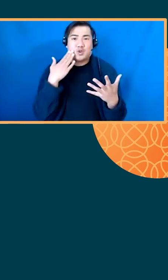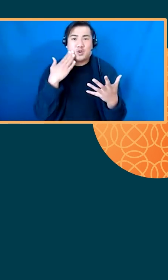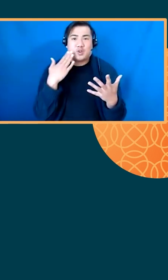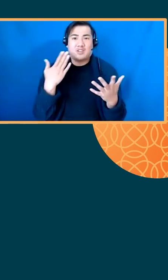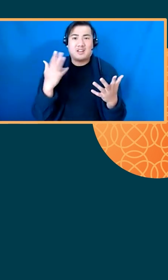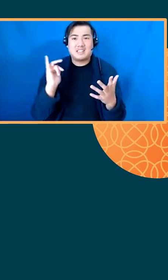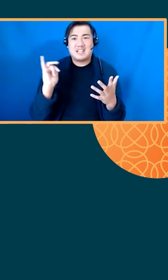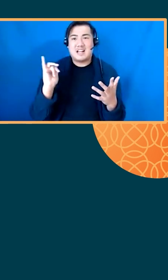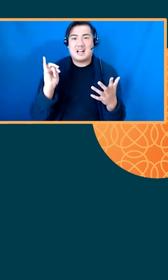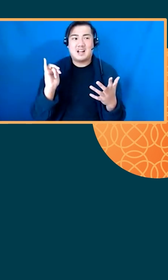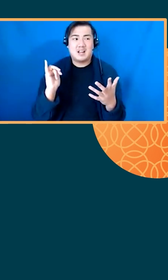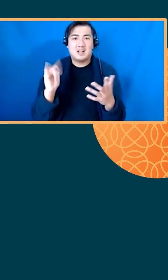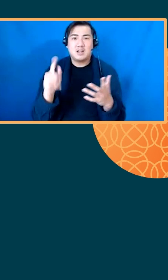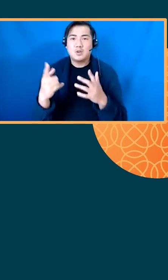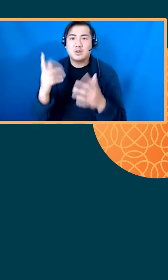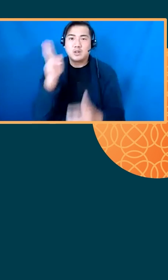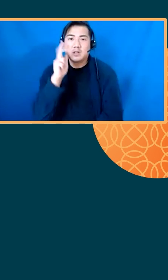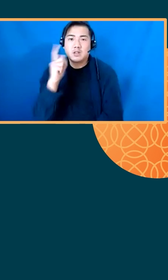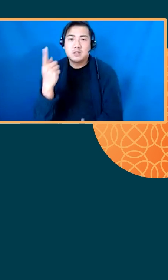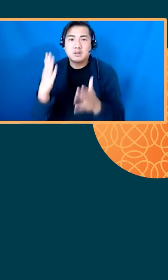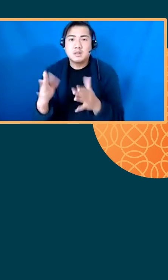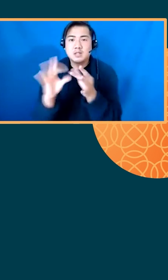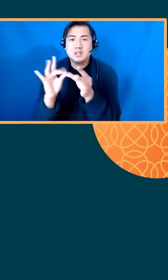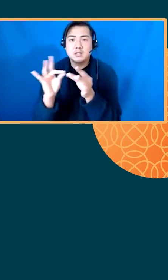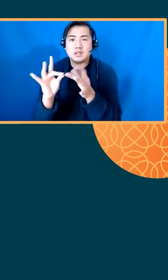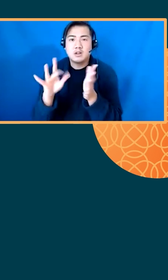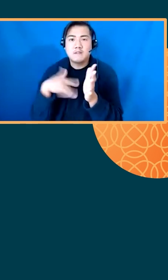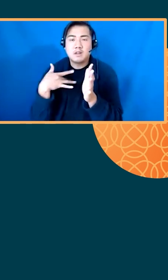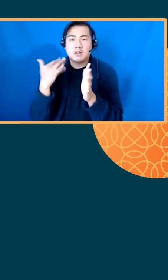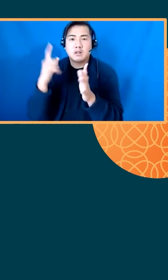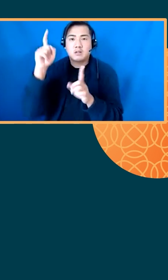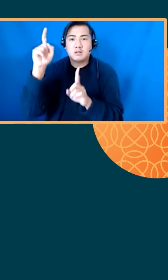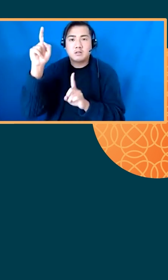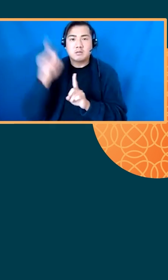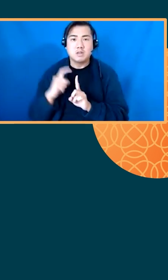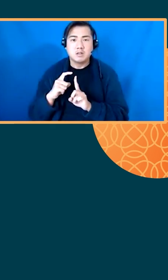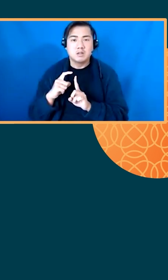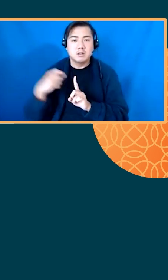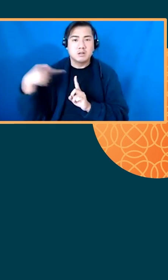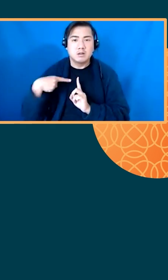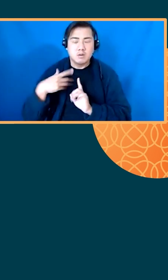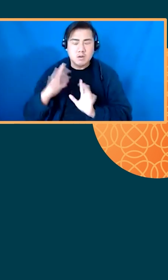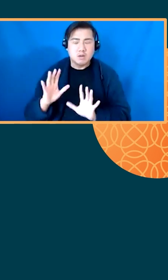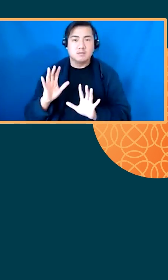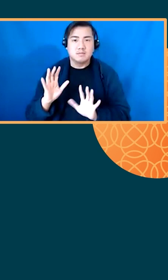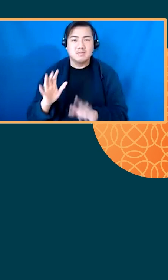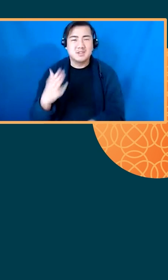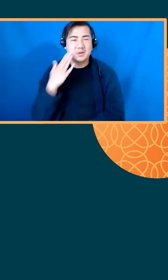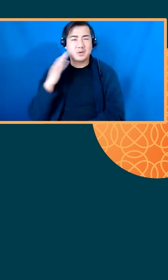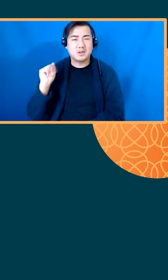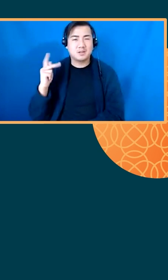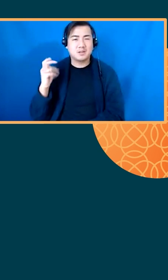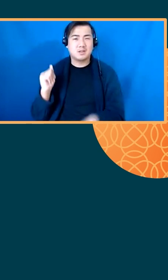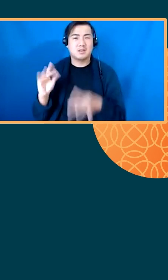electrified your cells. Everybody heard when Aparna said this idea, the way that we